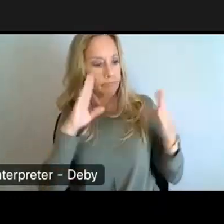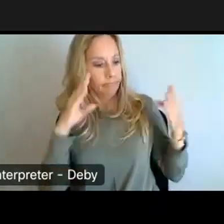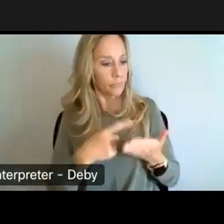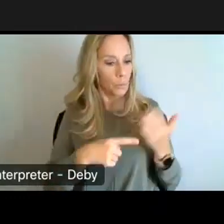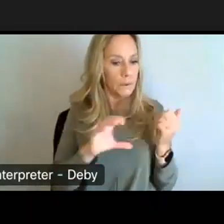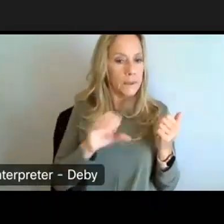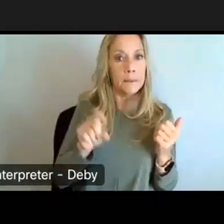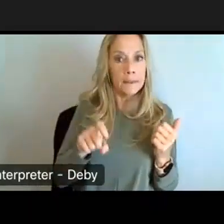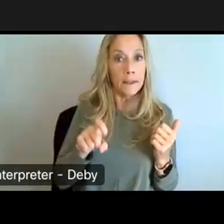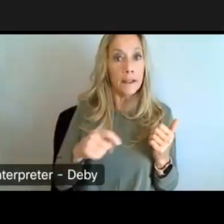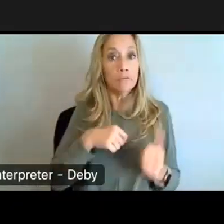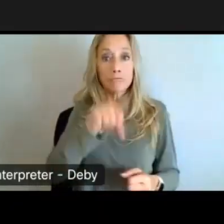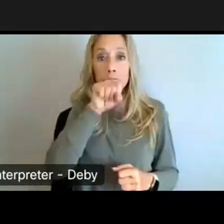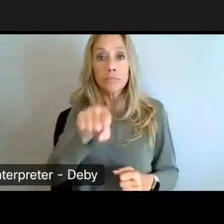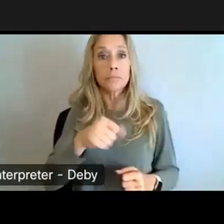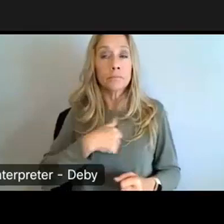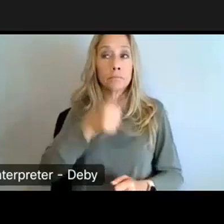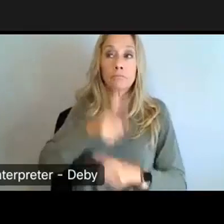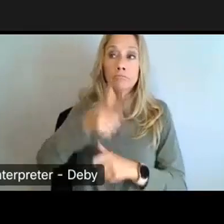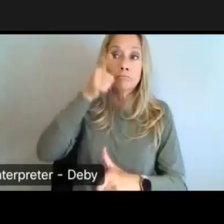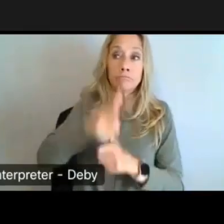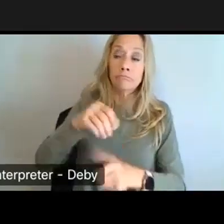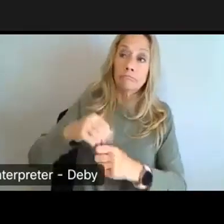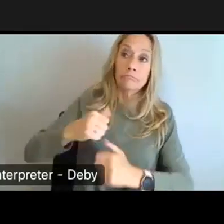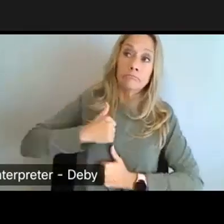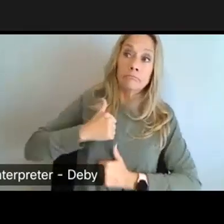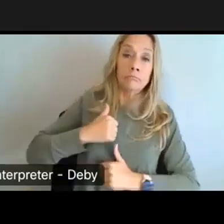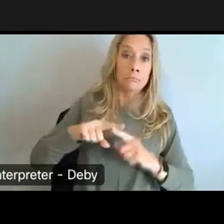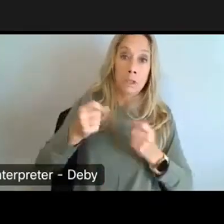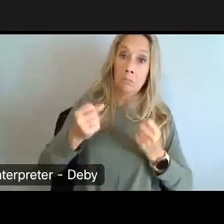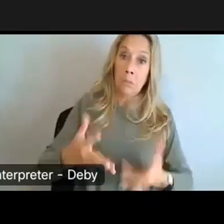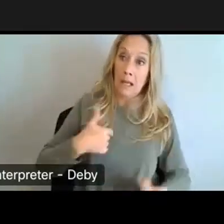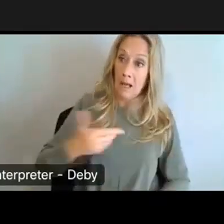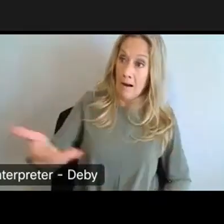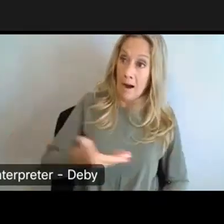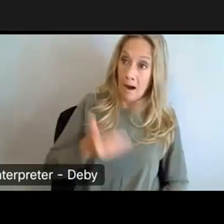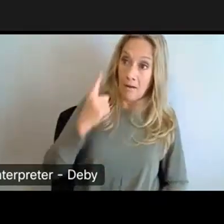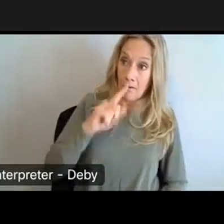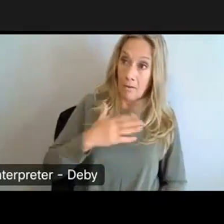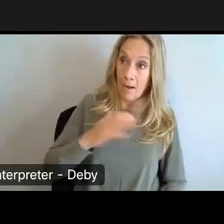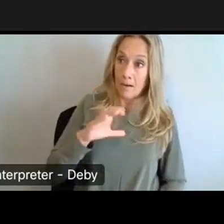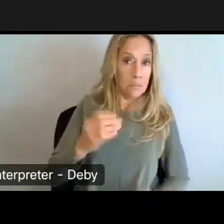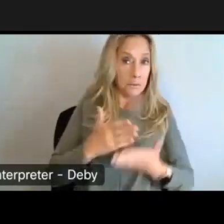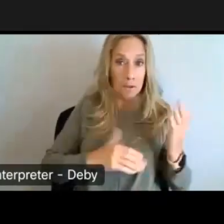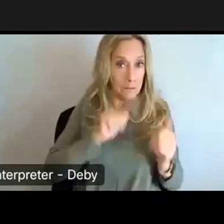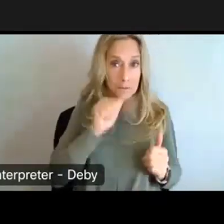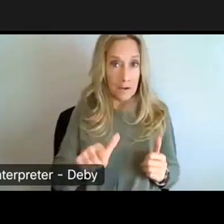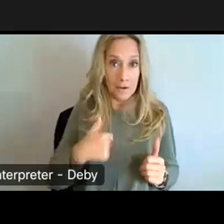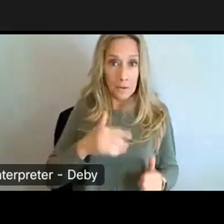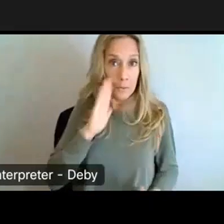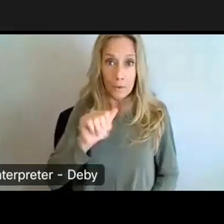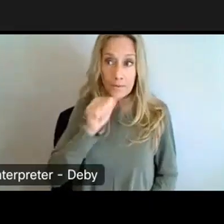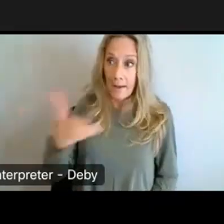is, I love my brothers and sisters in arms, but there's a lot of them I wouldn't hire for my own company, or I wouldn't hire as a